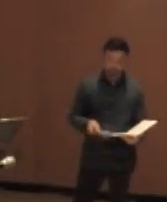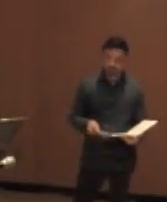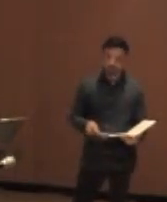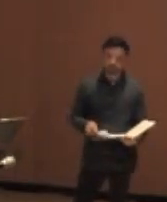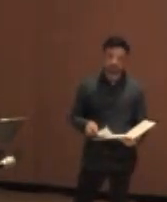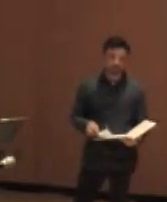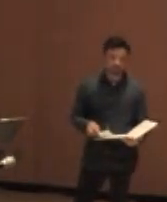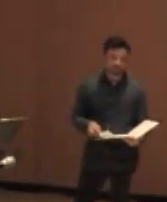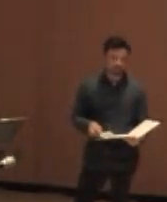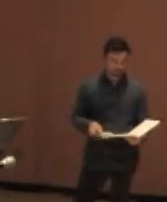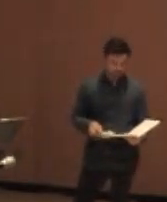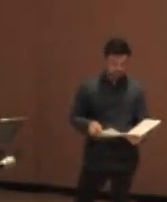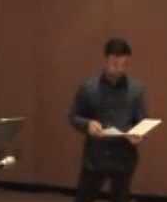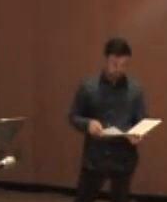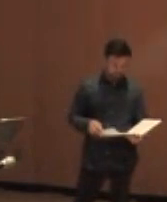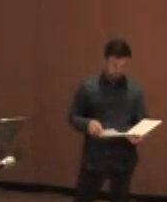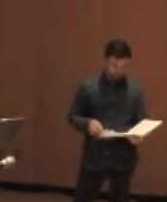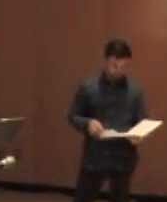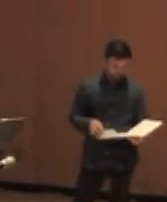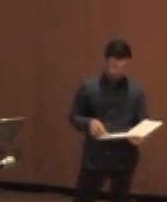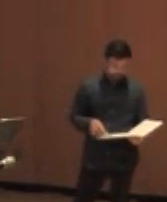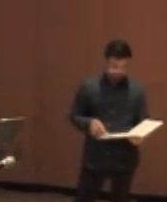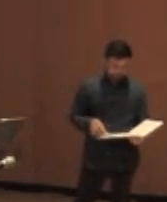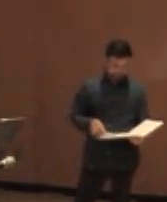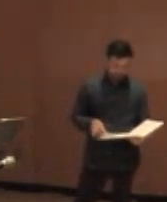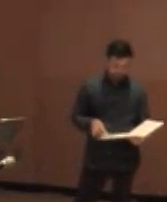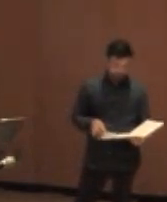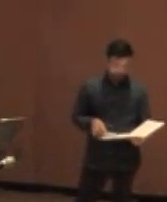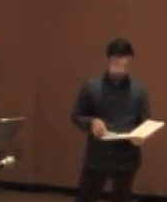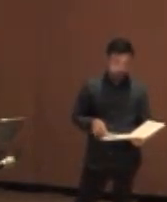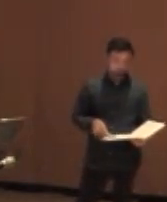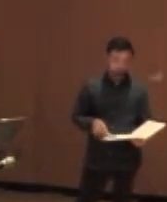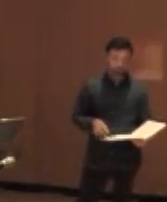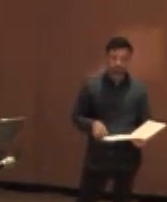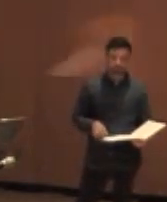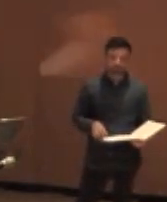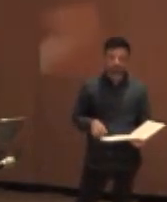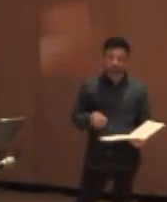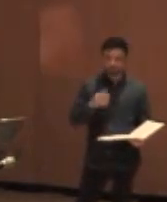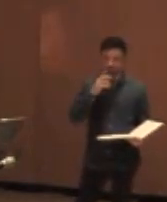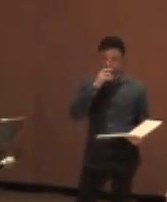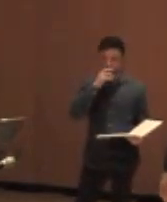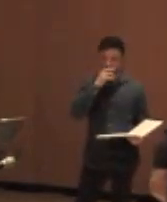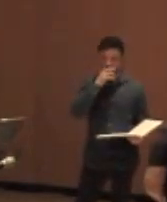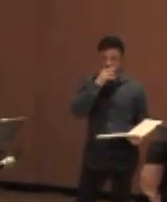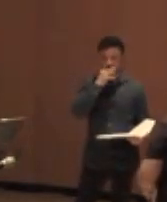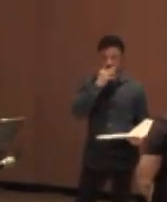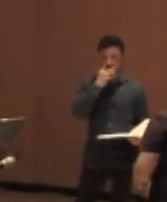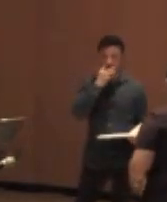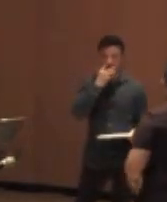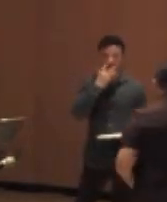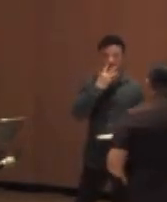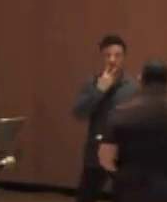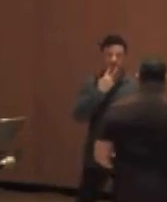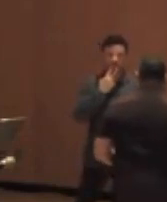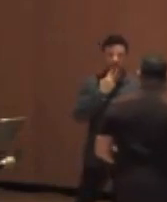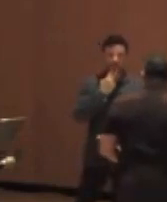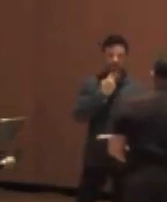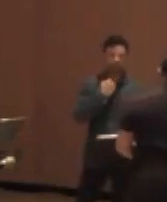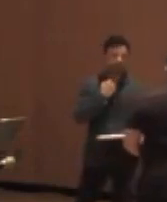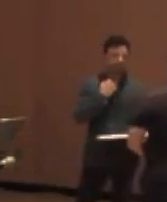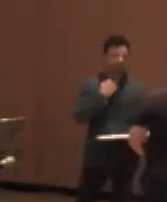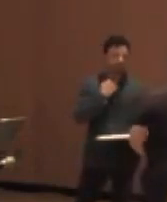already if you can make that if you can gather that that' be amazing you want you want that yeah see if everyone's here